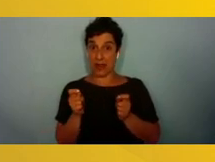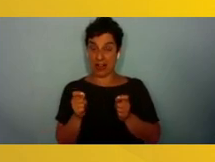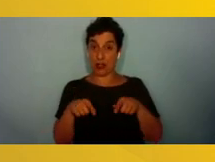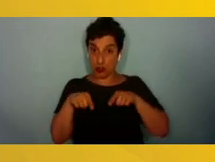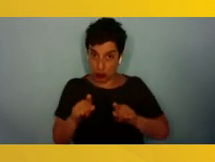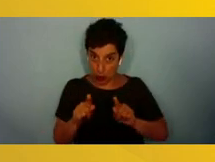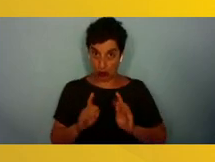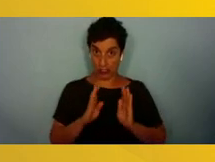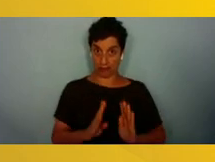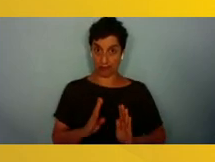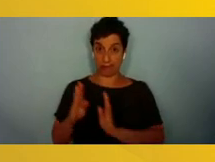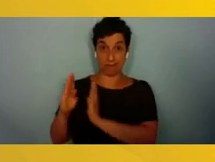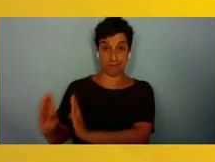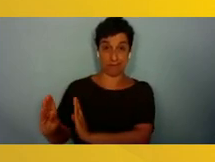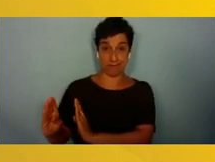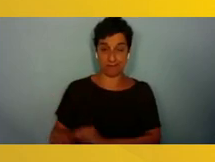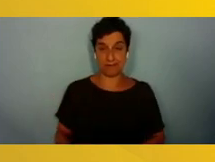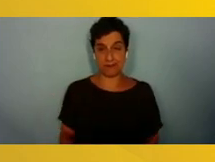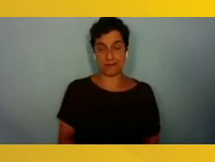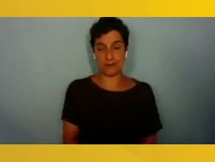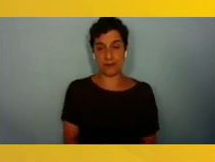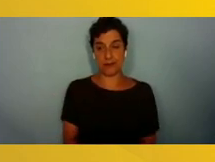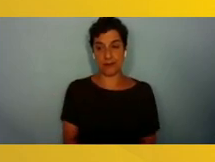at those times.